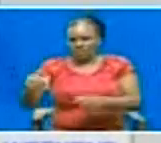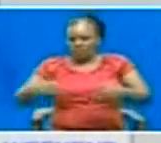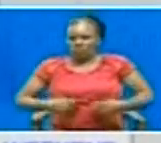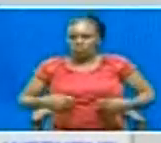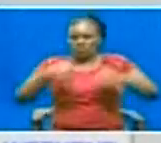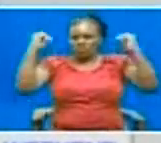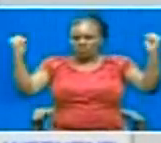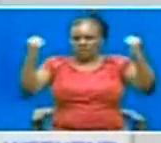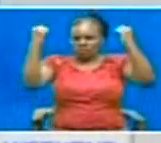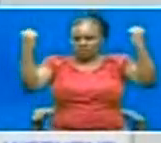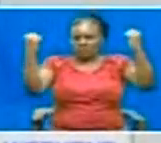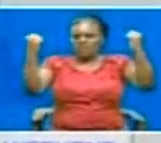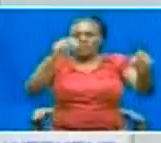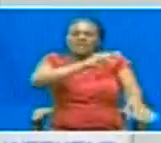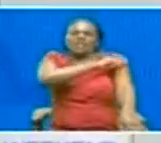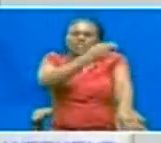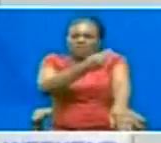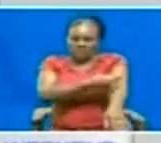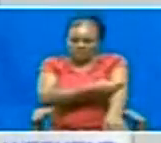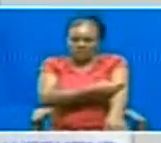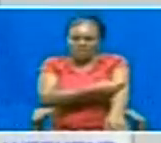Championships in Wari, Nigeria.